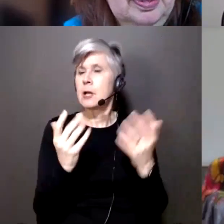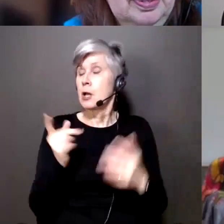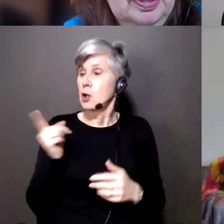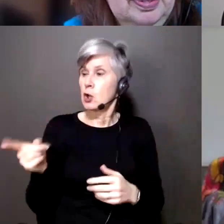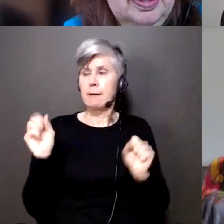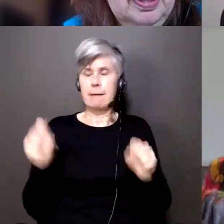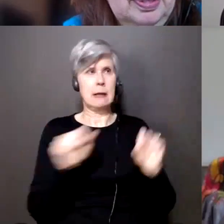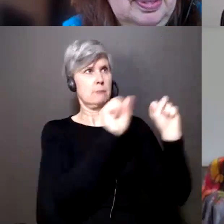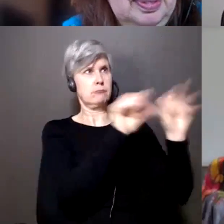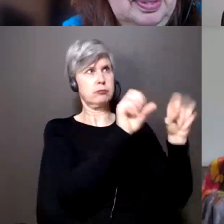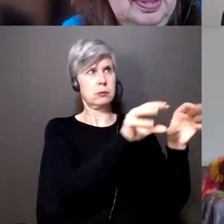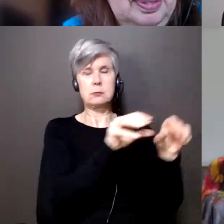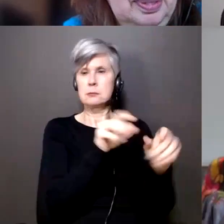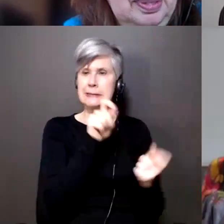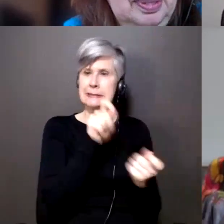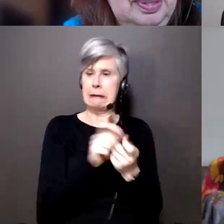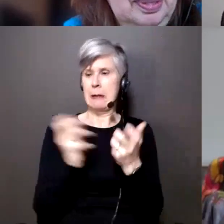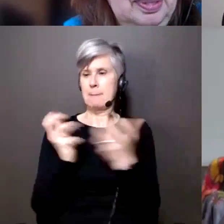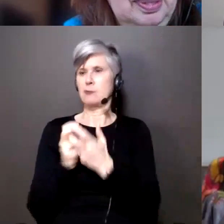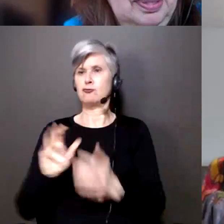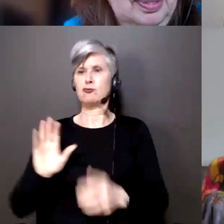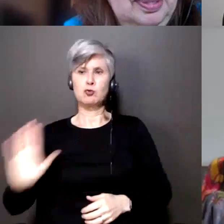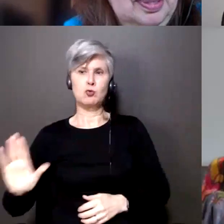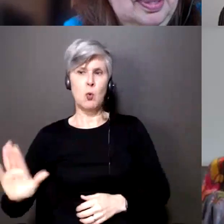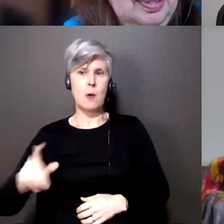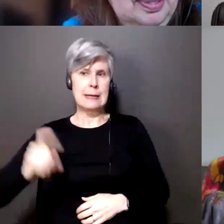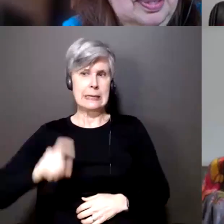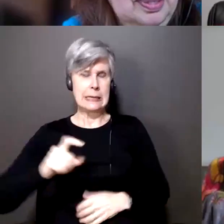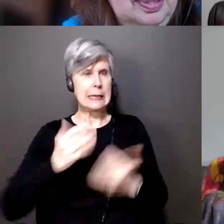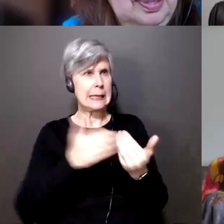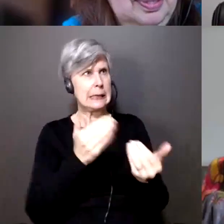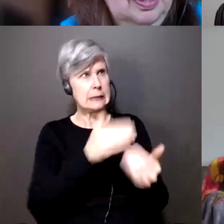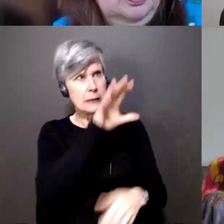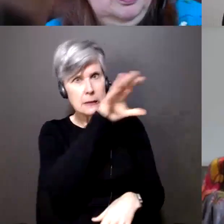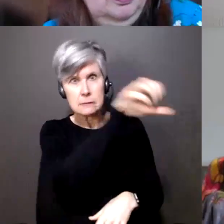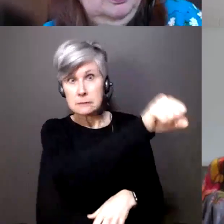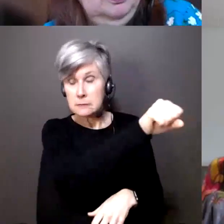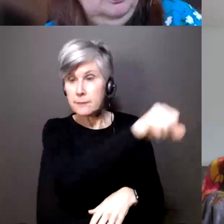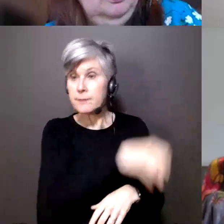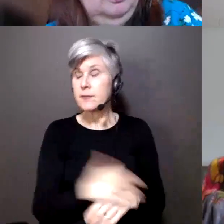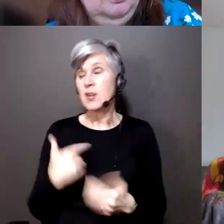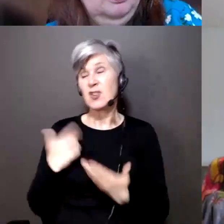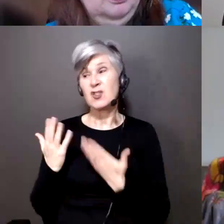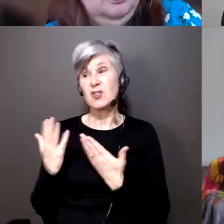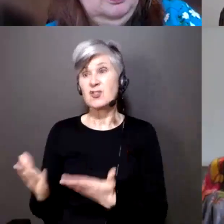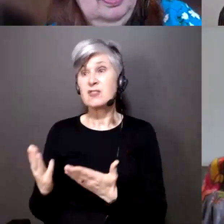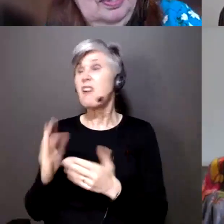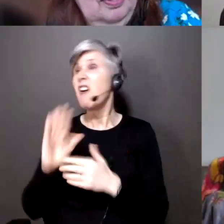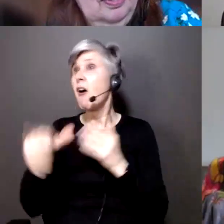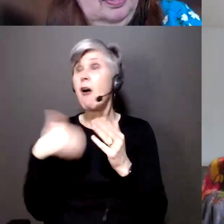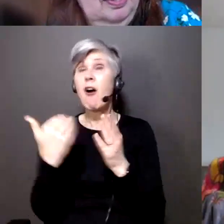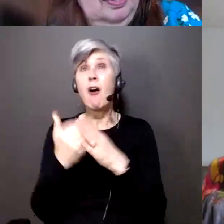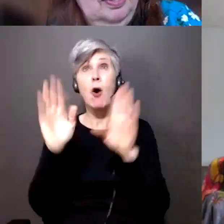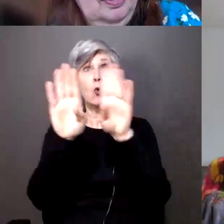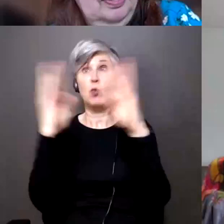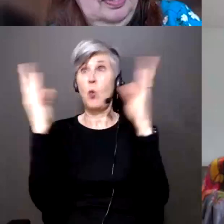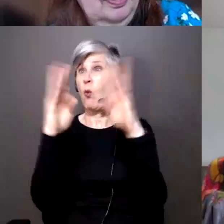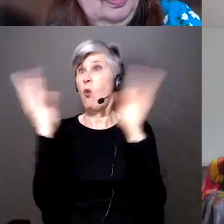them. I also recommend removing all non-essential cabinet doors for easy access to